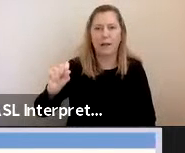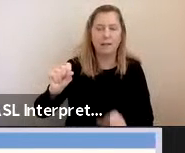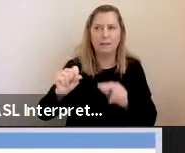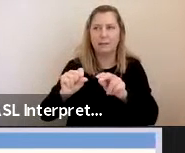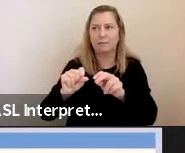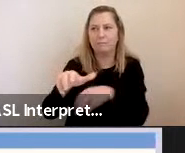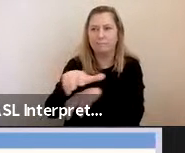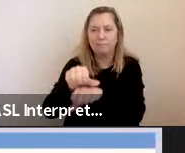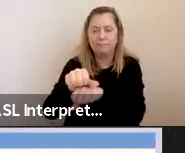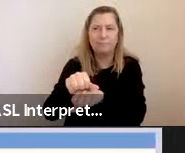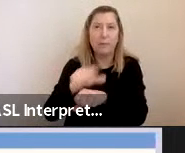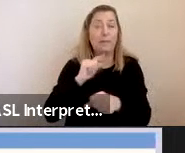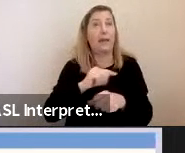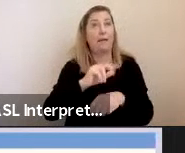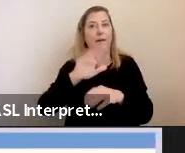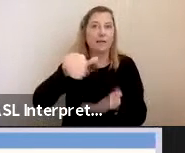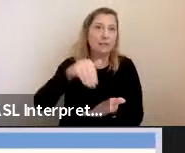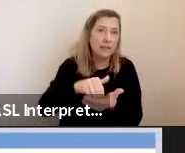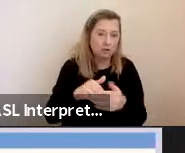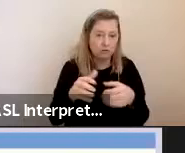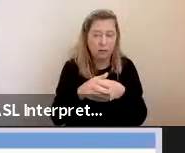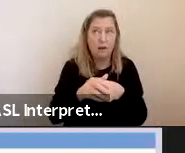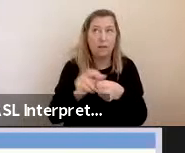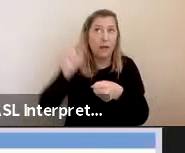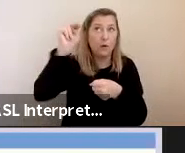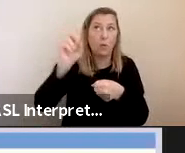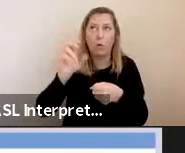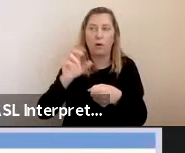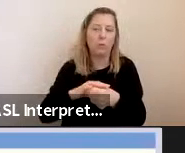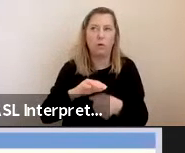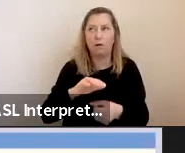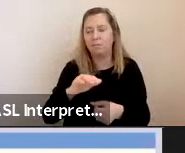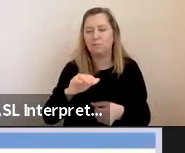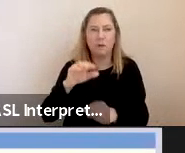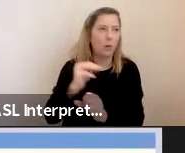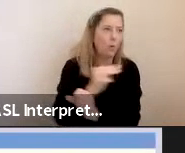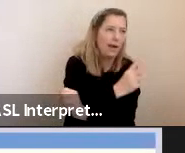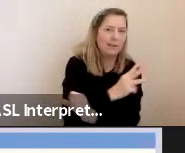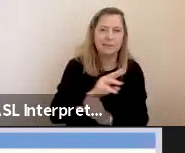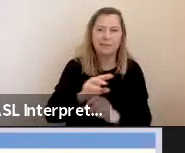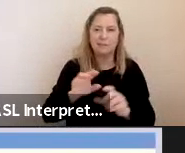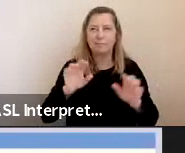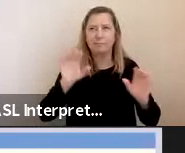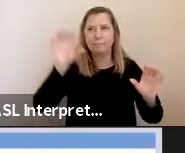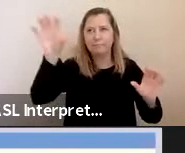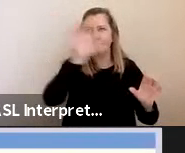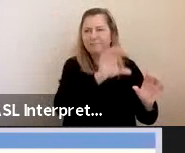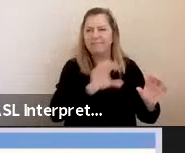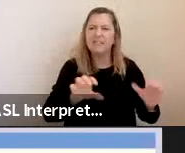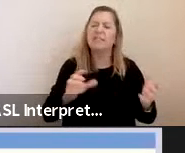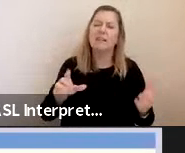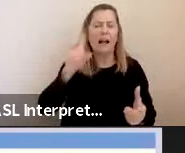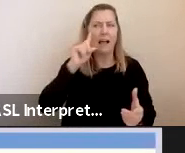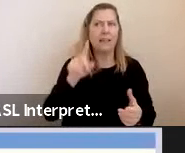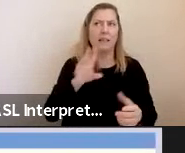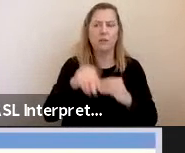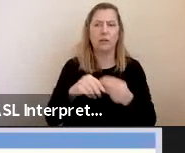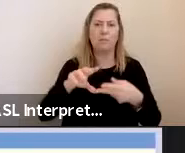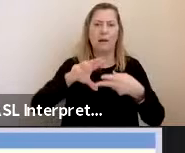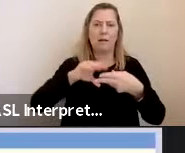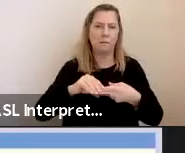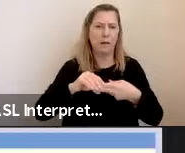allocations, like a central and a north, or a central and a west. I believe they had talked about combining